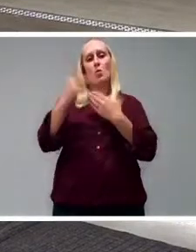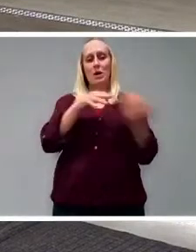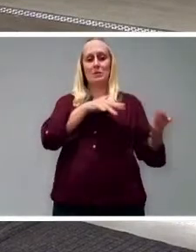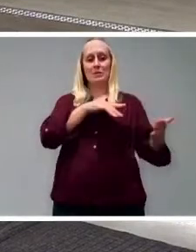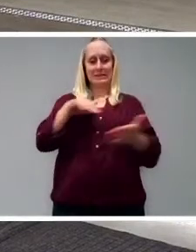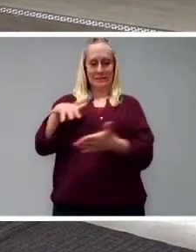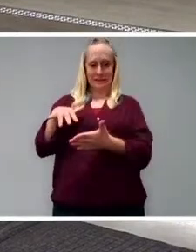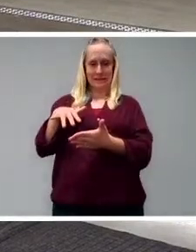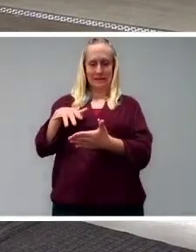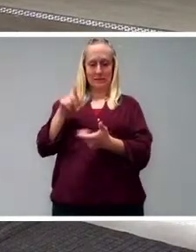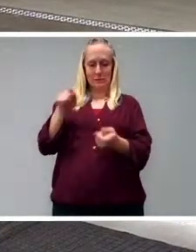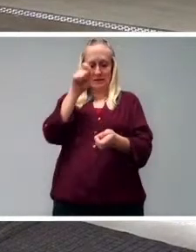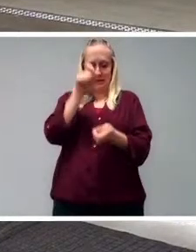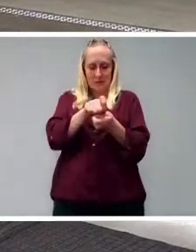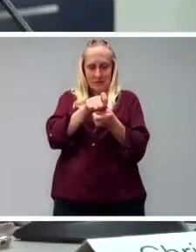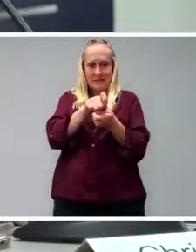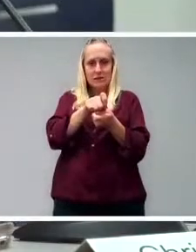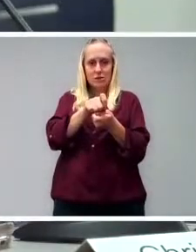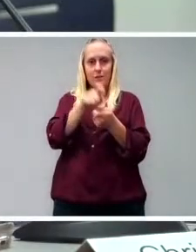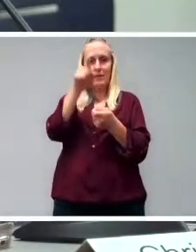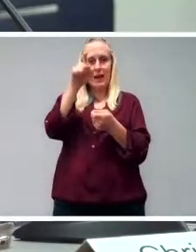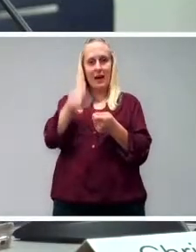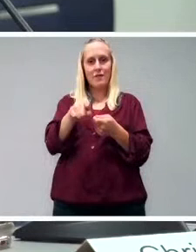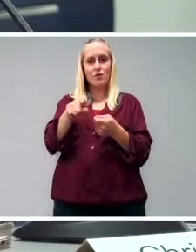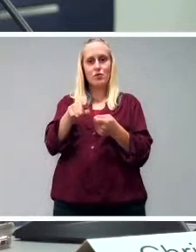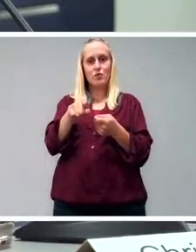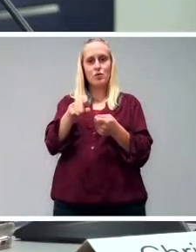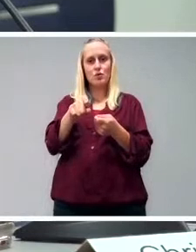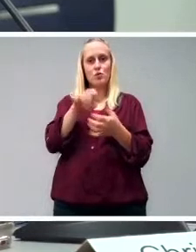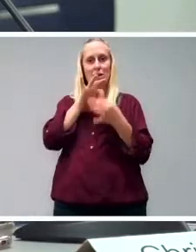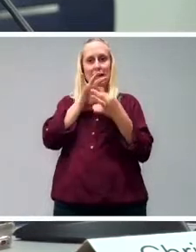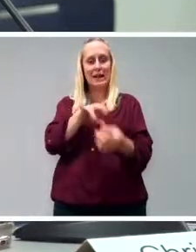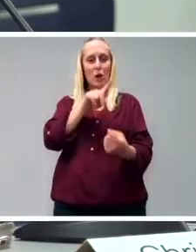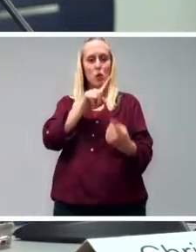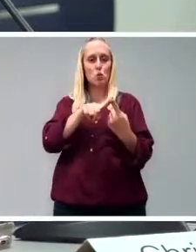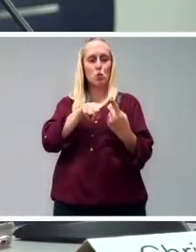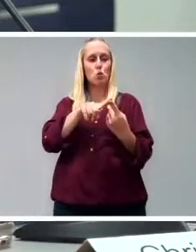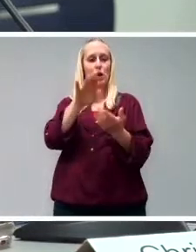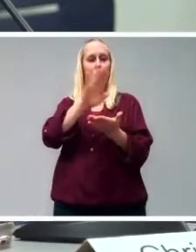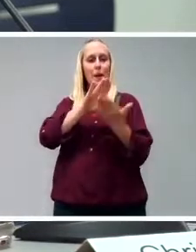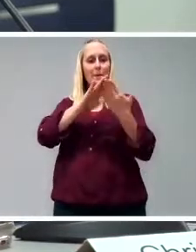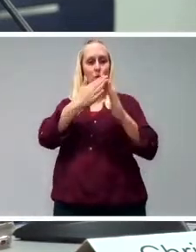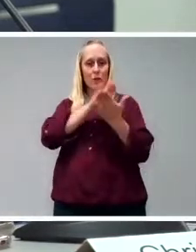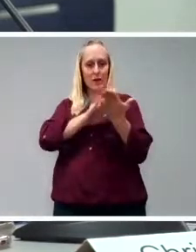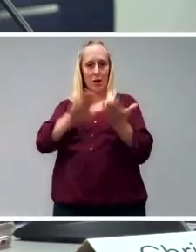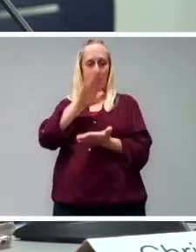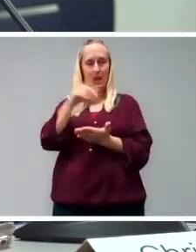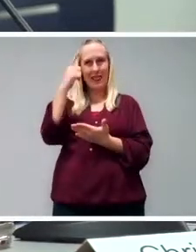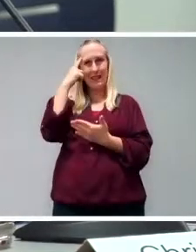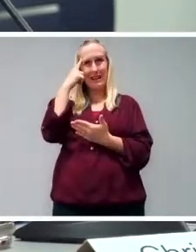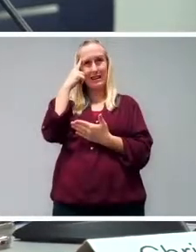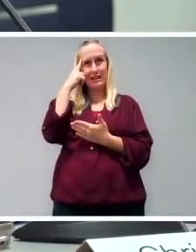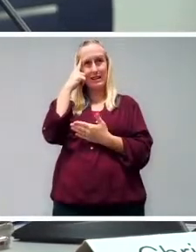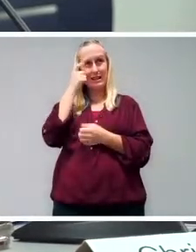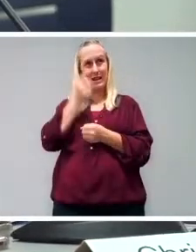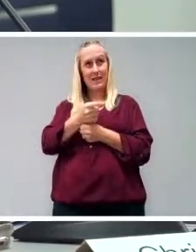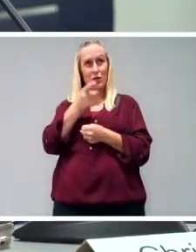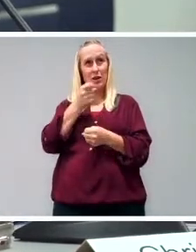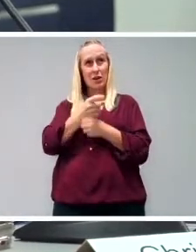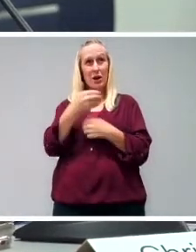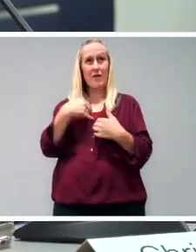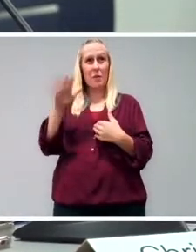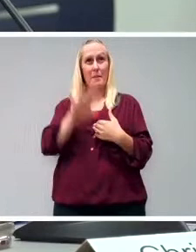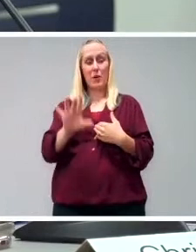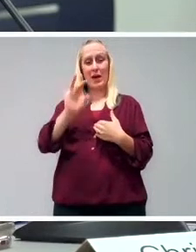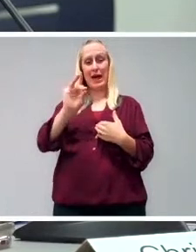to articulate to a community college. And I think in a given year, I think we have about 8,000 kids in our high schools